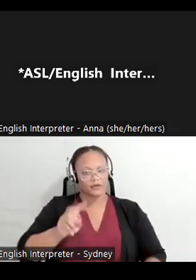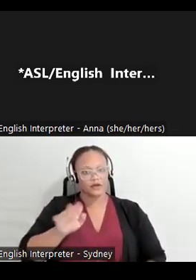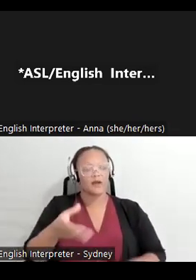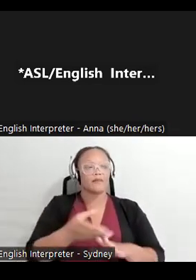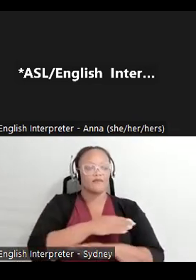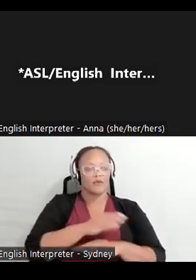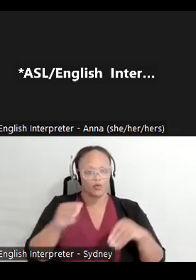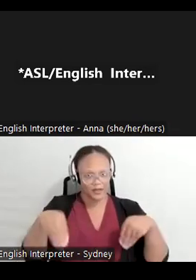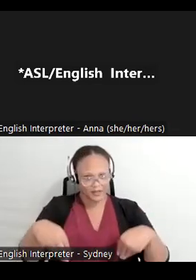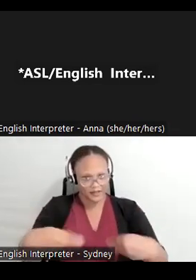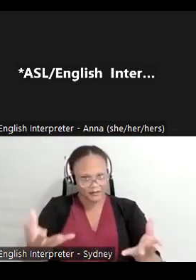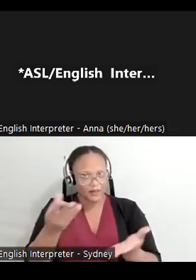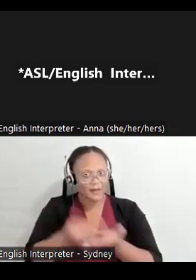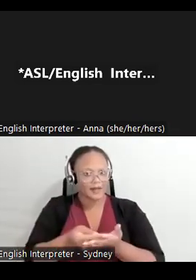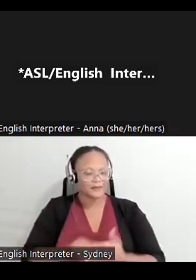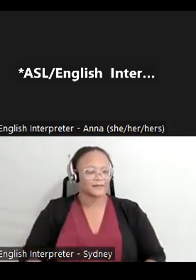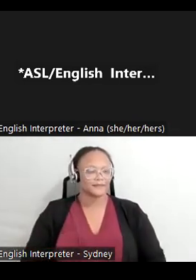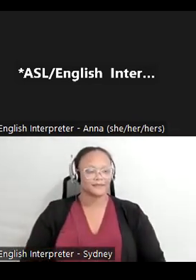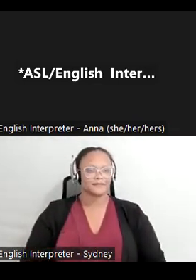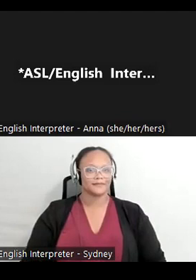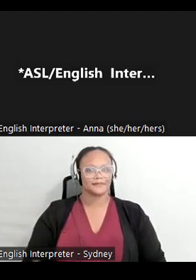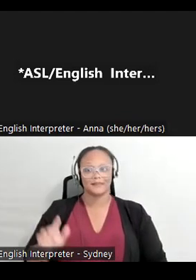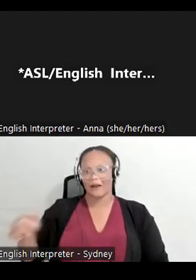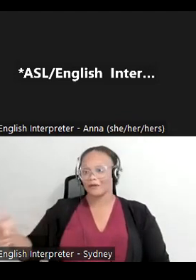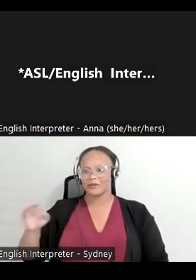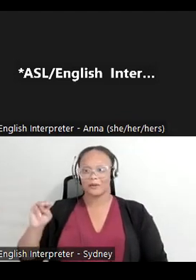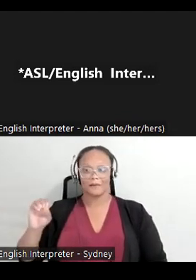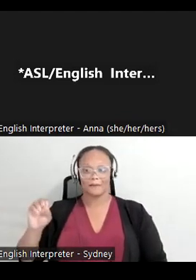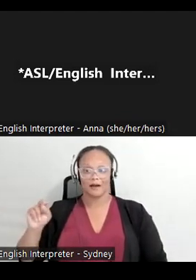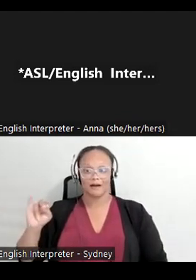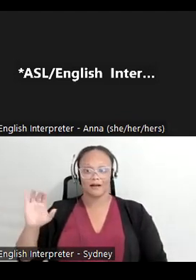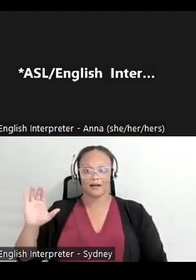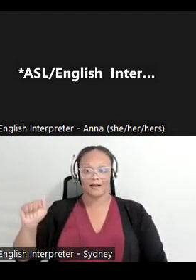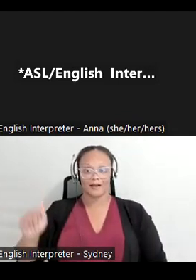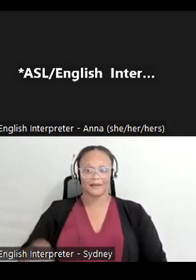released. And next, I'll turn it to Monica.